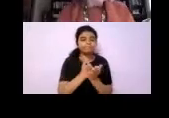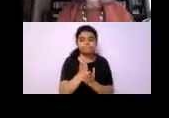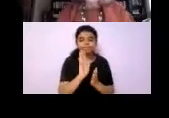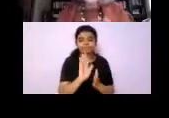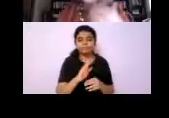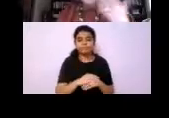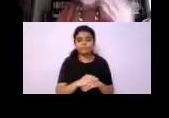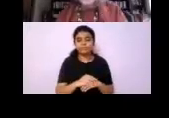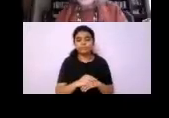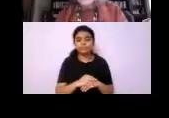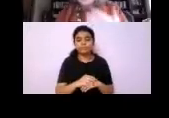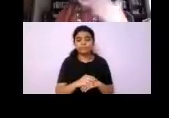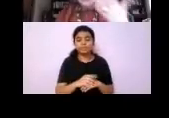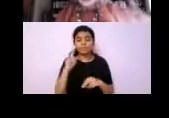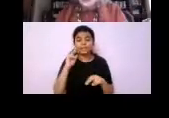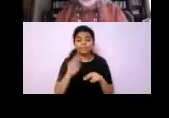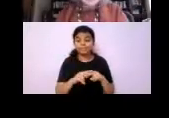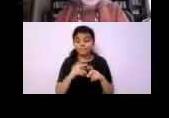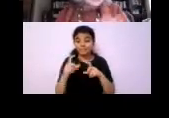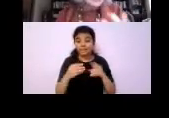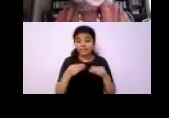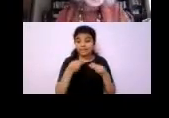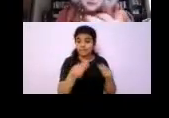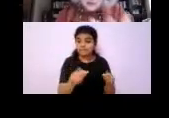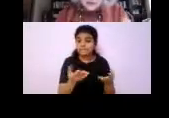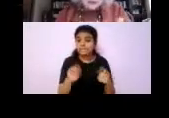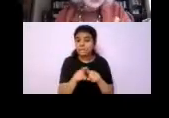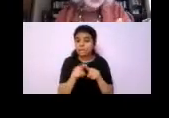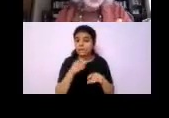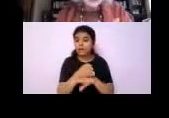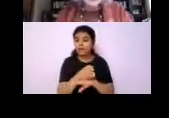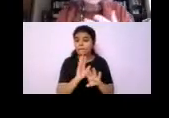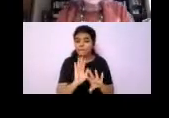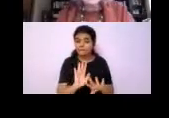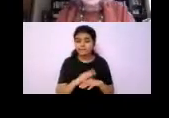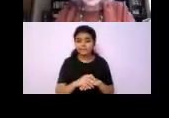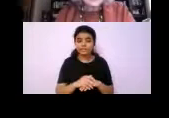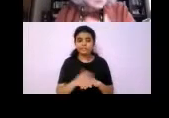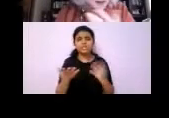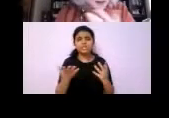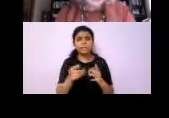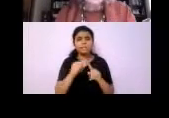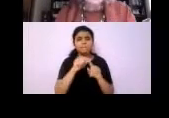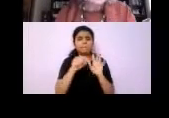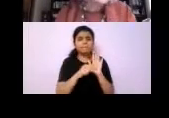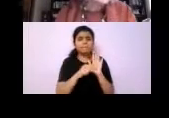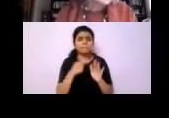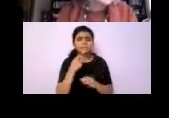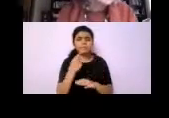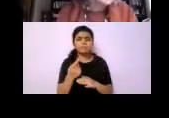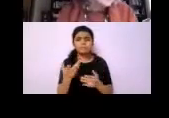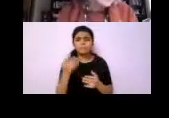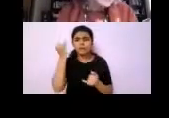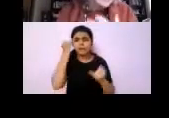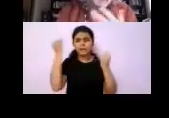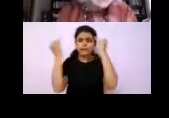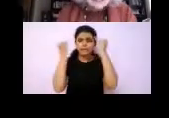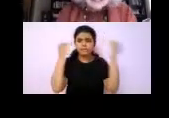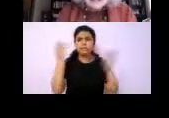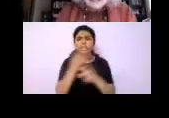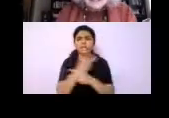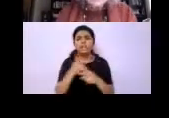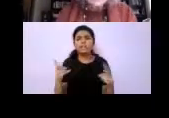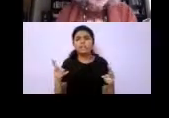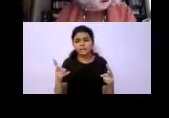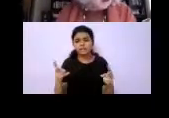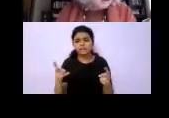We can also talk about a set of principles which serve as a regulative ideal.